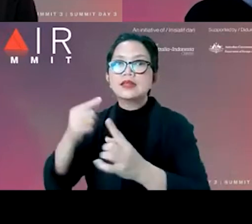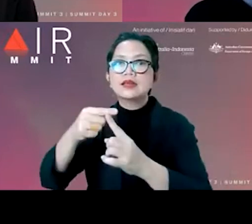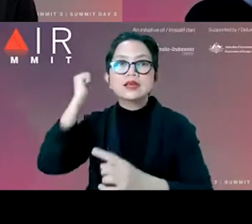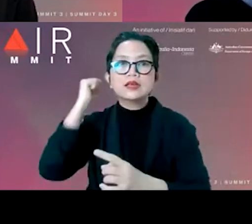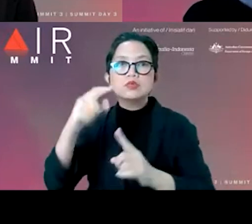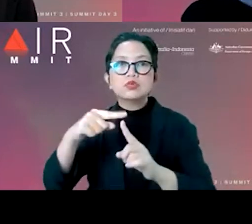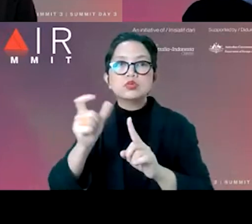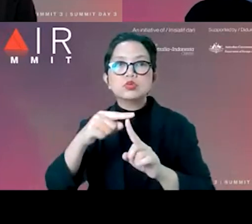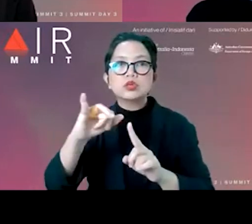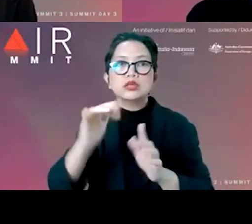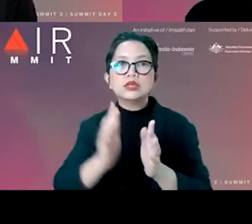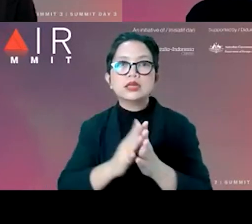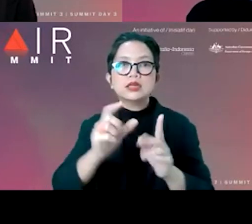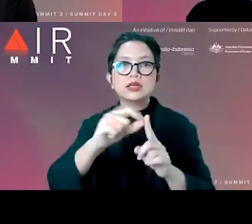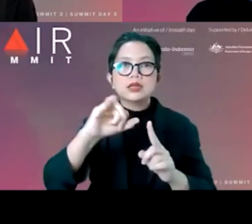So Tuti, are you going first?